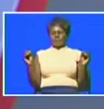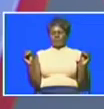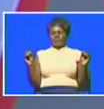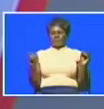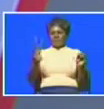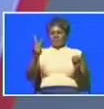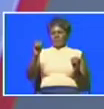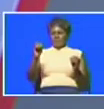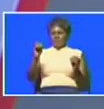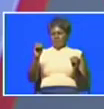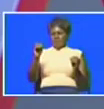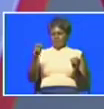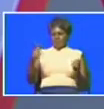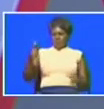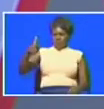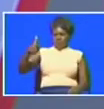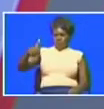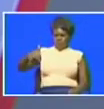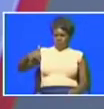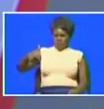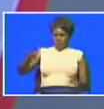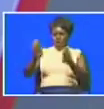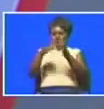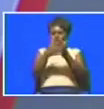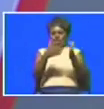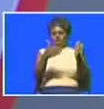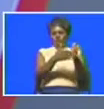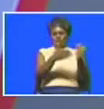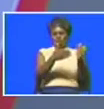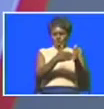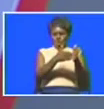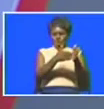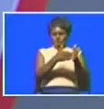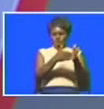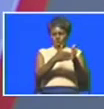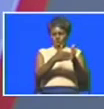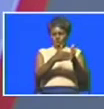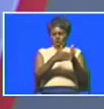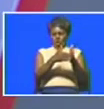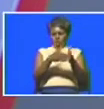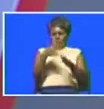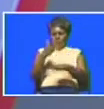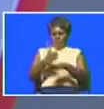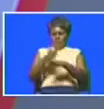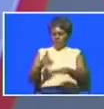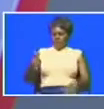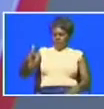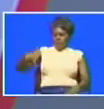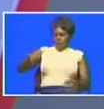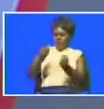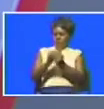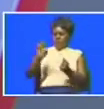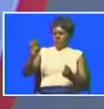At least 20 petrol stations have been blacklisted as having selling adulterated fuel by the Energy and Regulatory